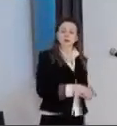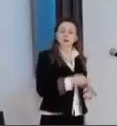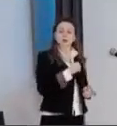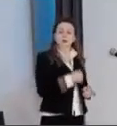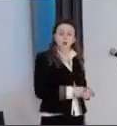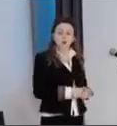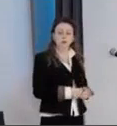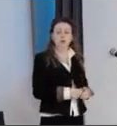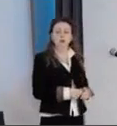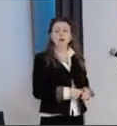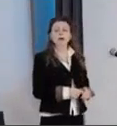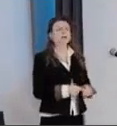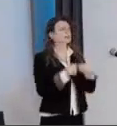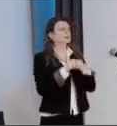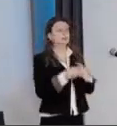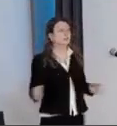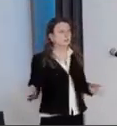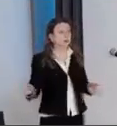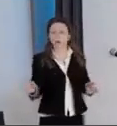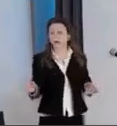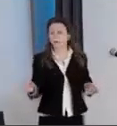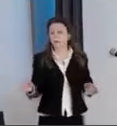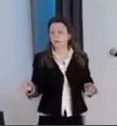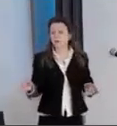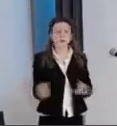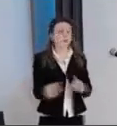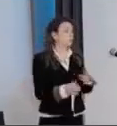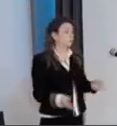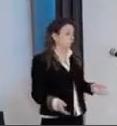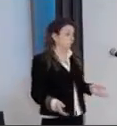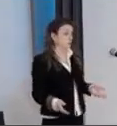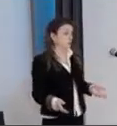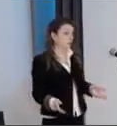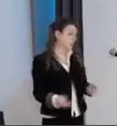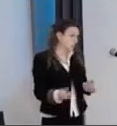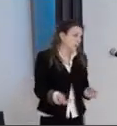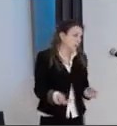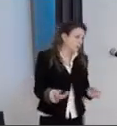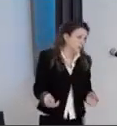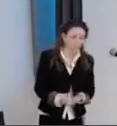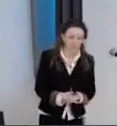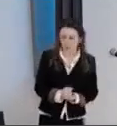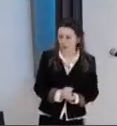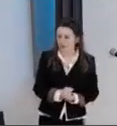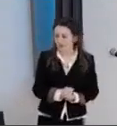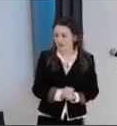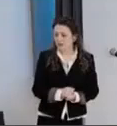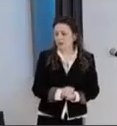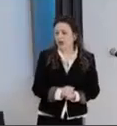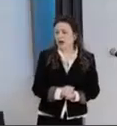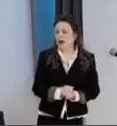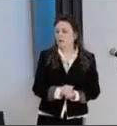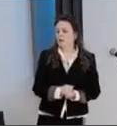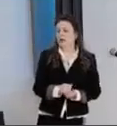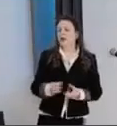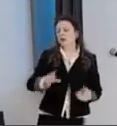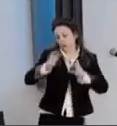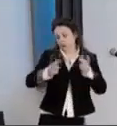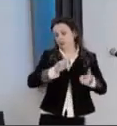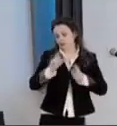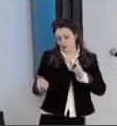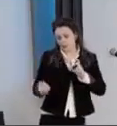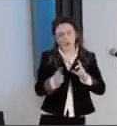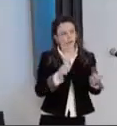properly aesthetically appreciate nature, it is enough to be aware of its formal properties. That's why they're called formalists.